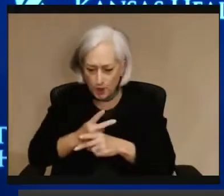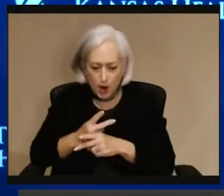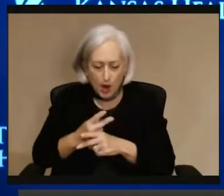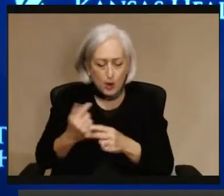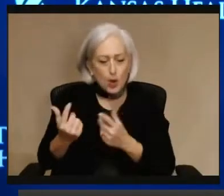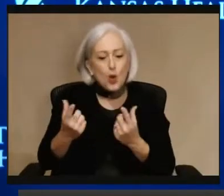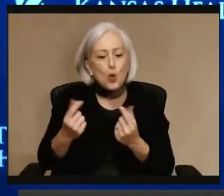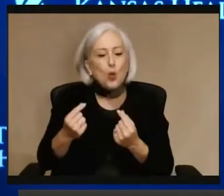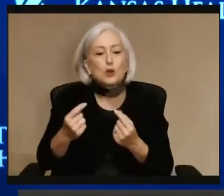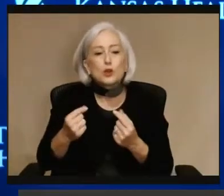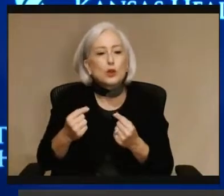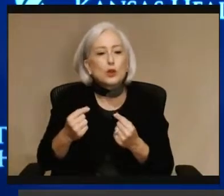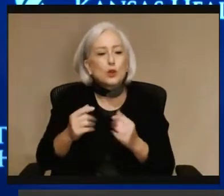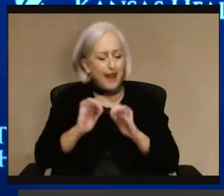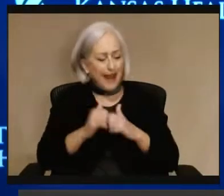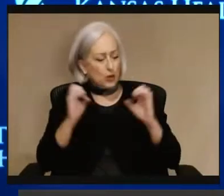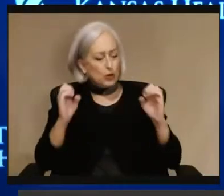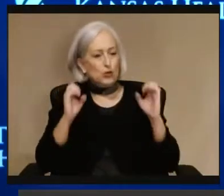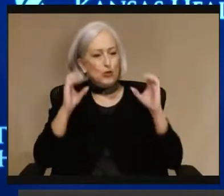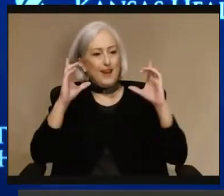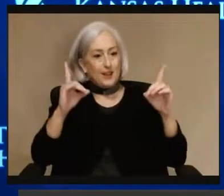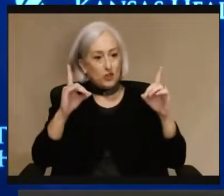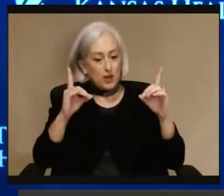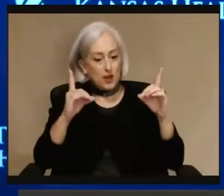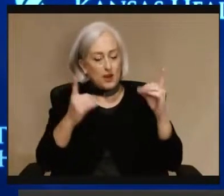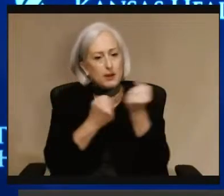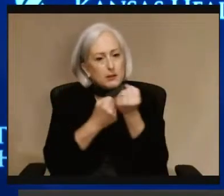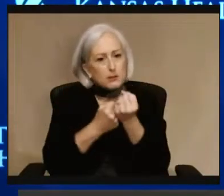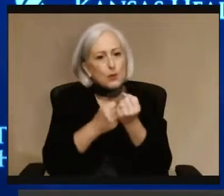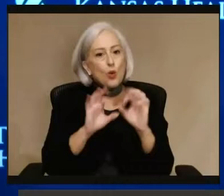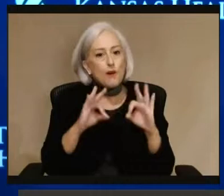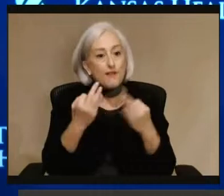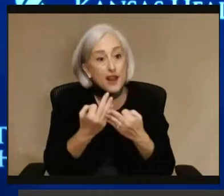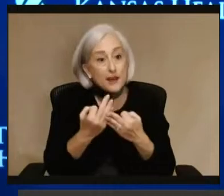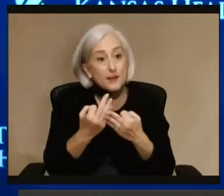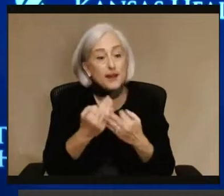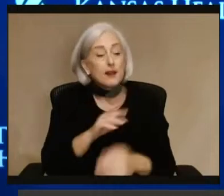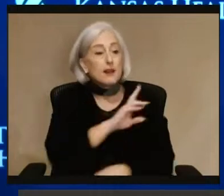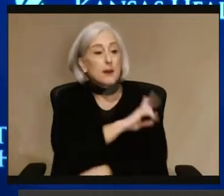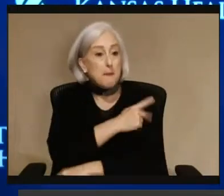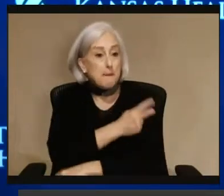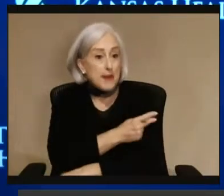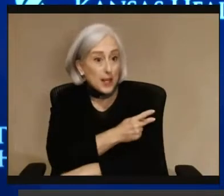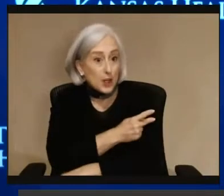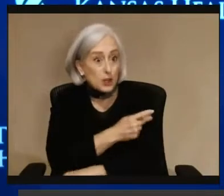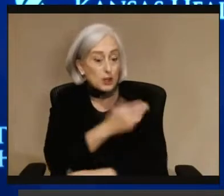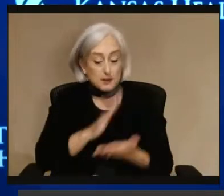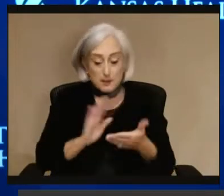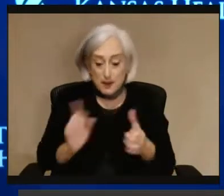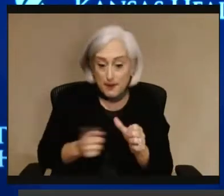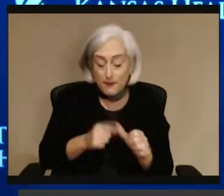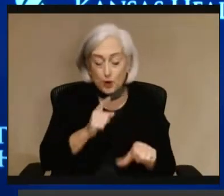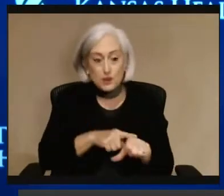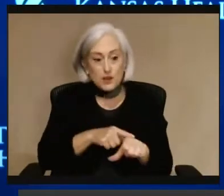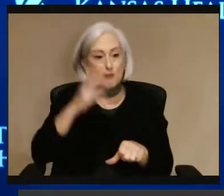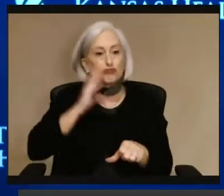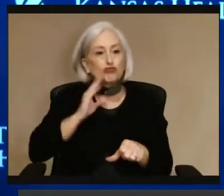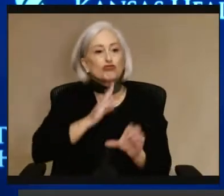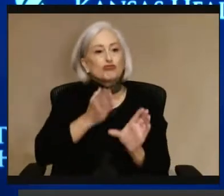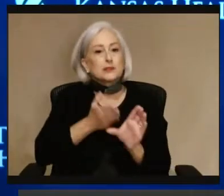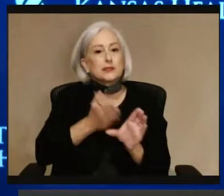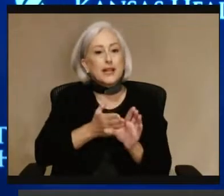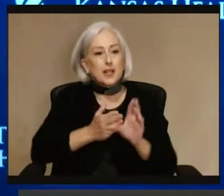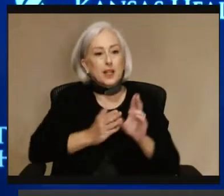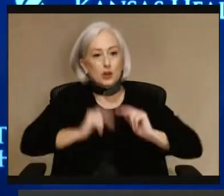help educate and support families and the patients who were maybe first time into a psychiatric facility and didn't know. I mean,